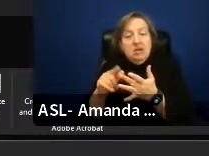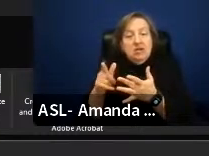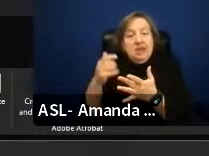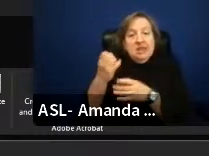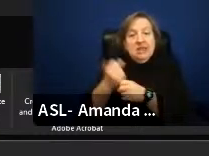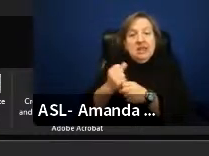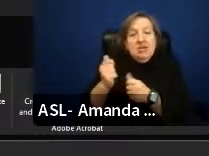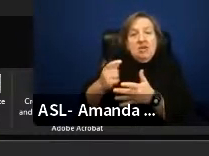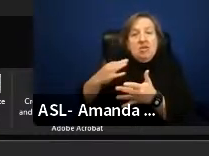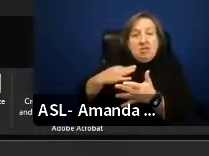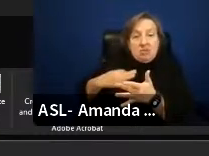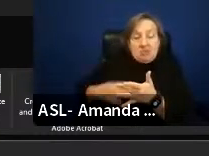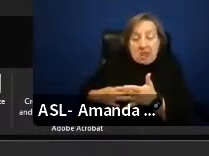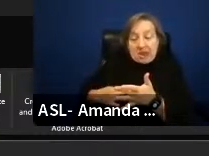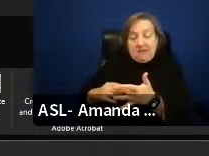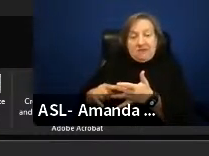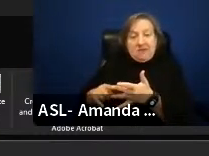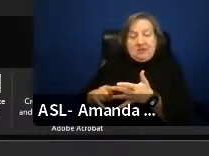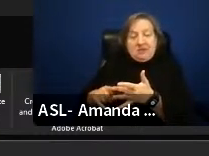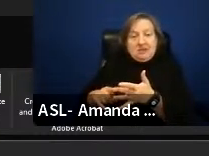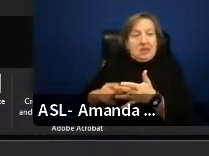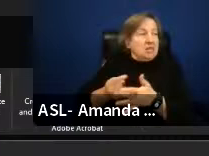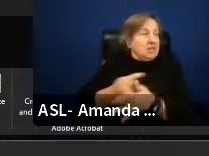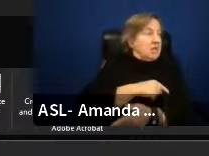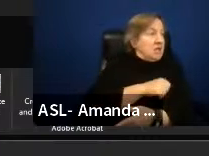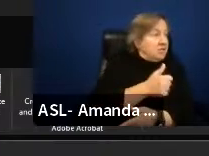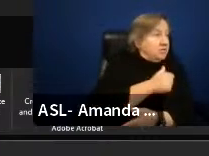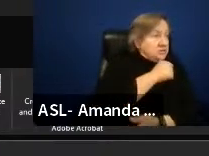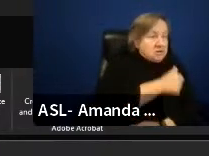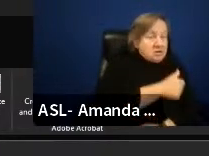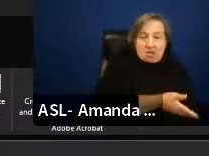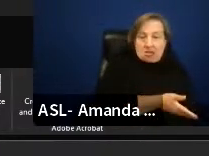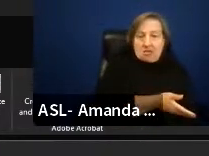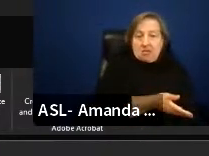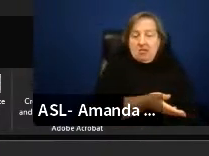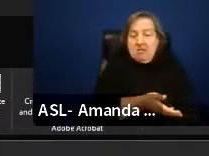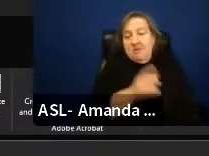benefit. Okay. So that's the